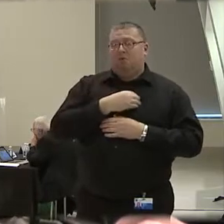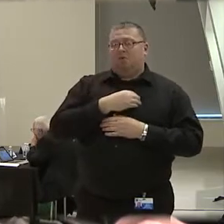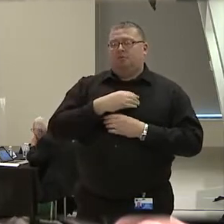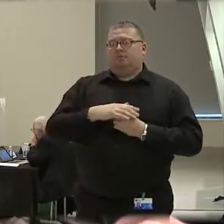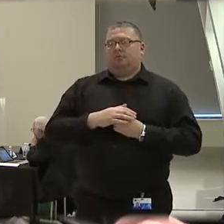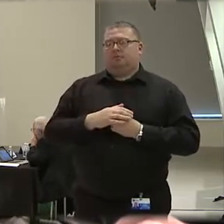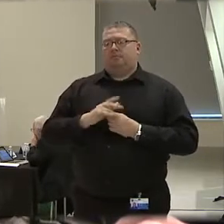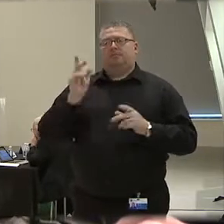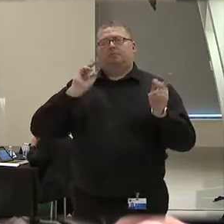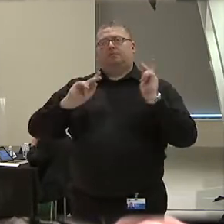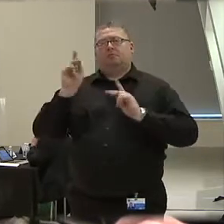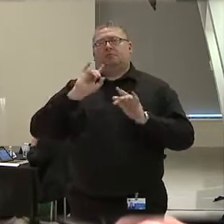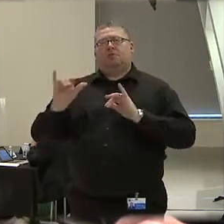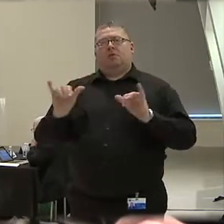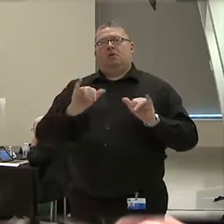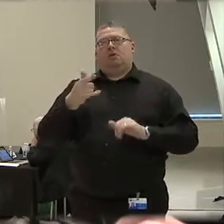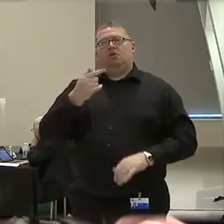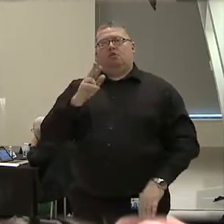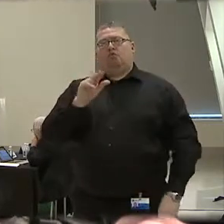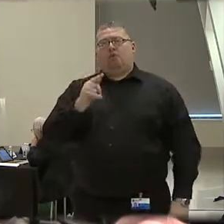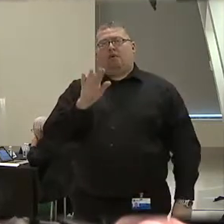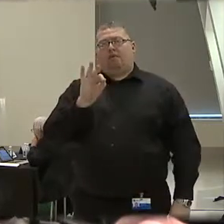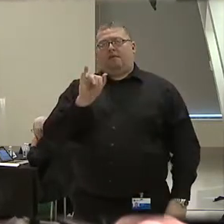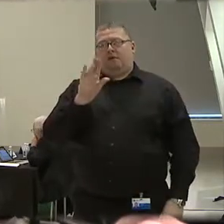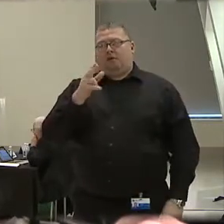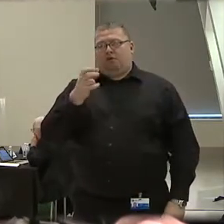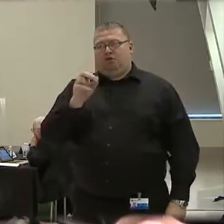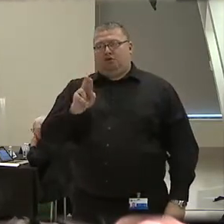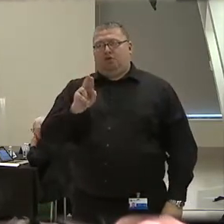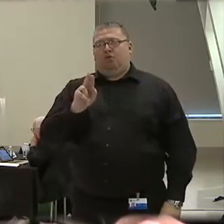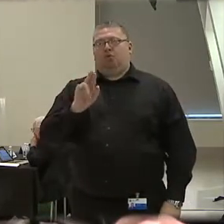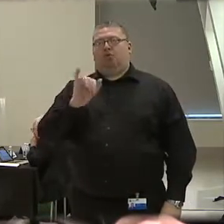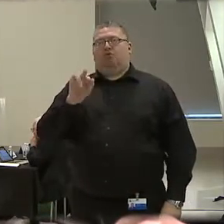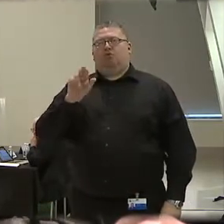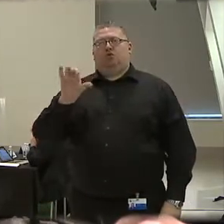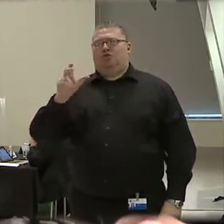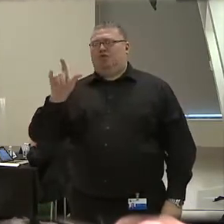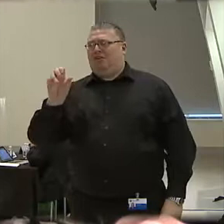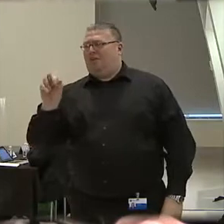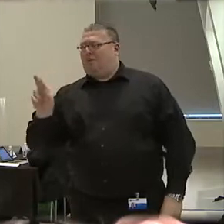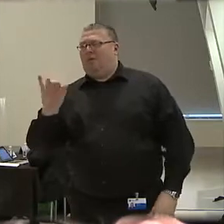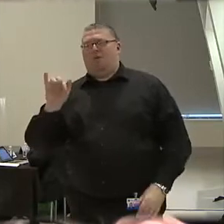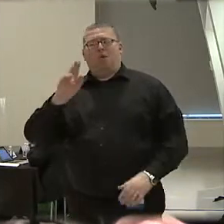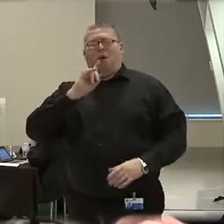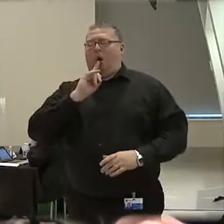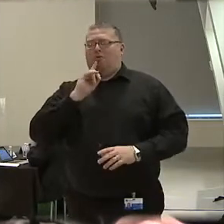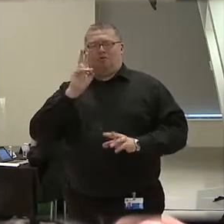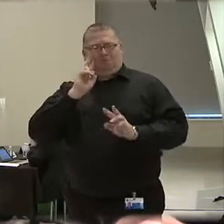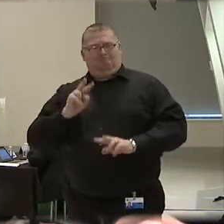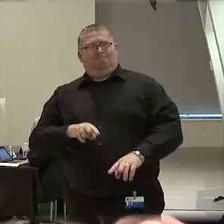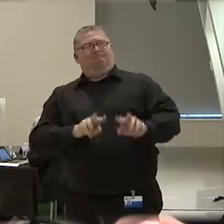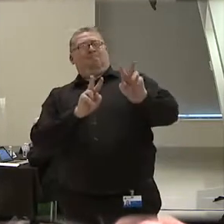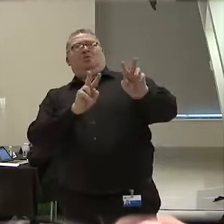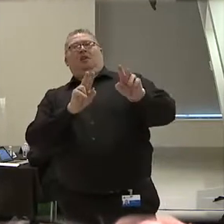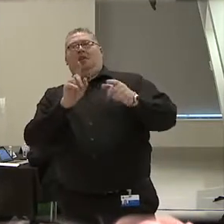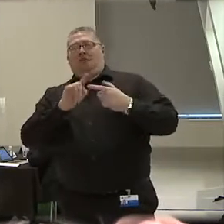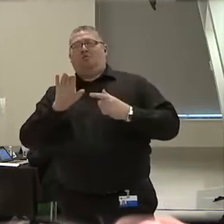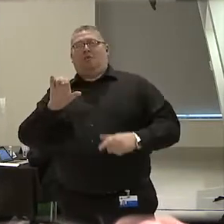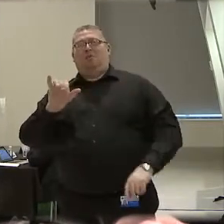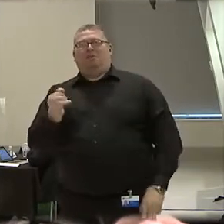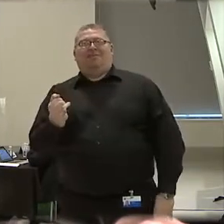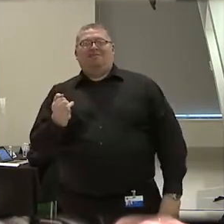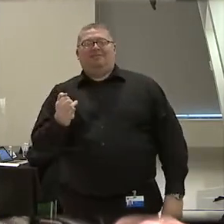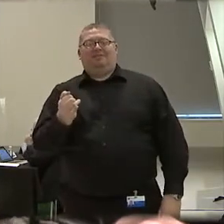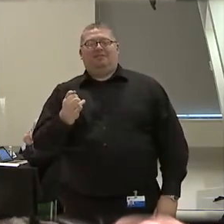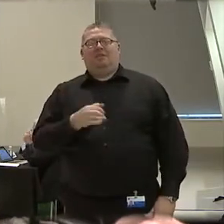people like Ray Fisher, Jerry Chaliff. I mean, these are icons in criminal justice, you